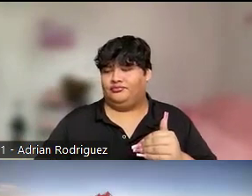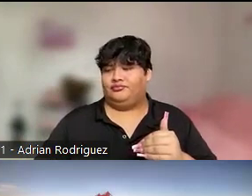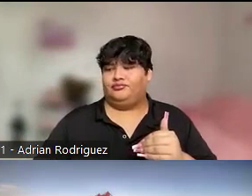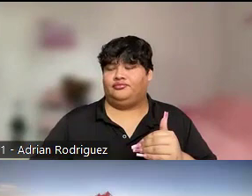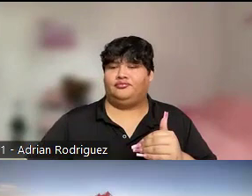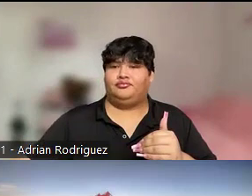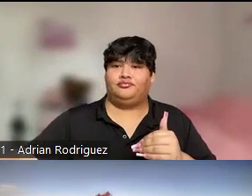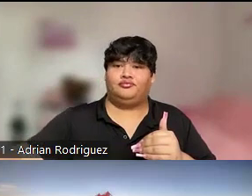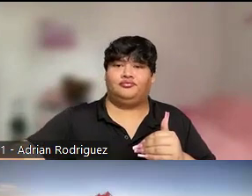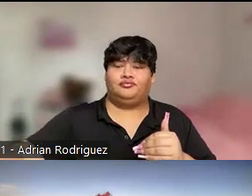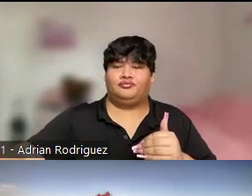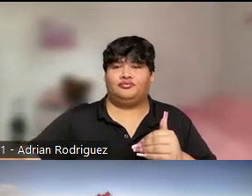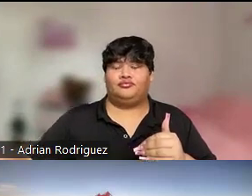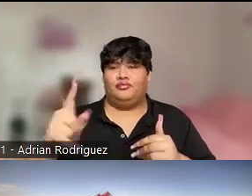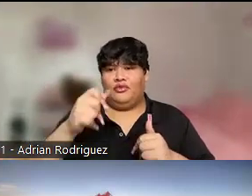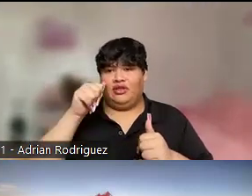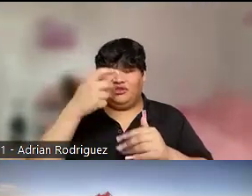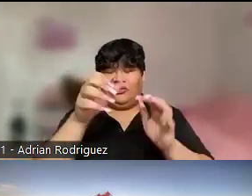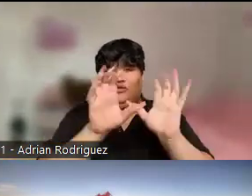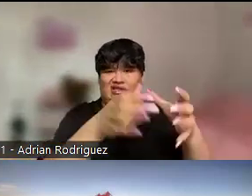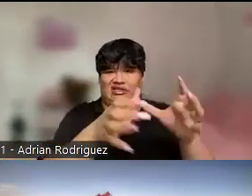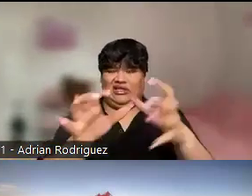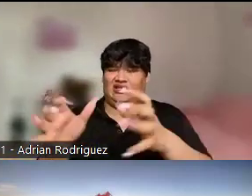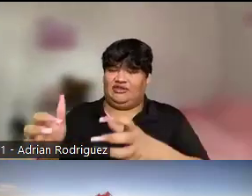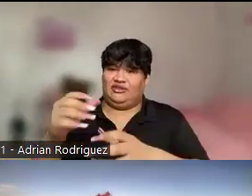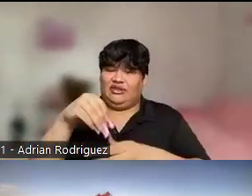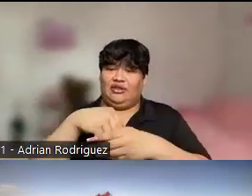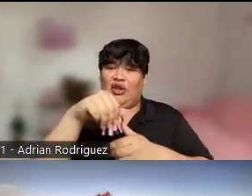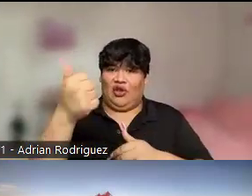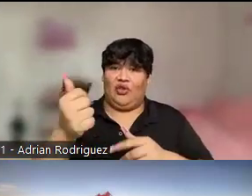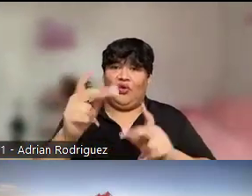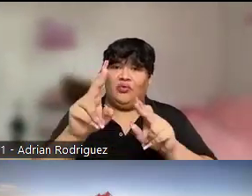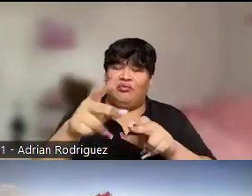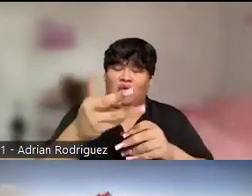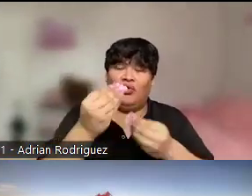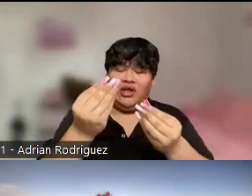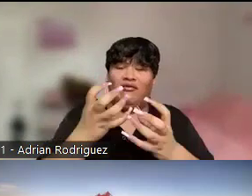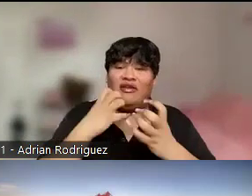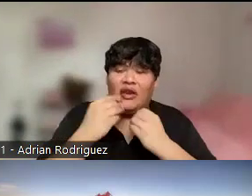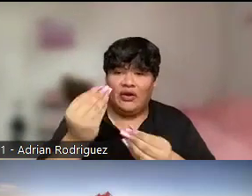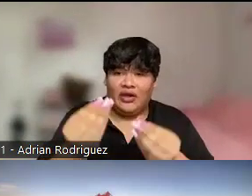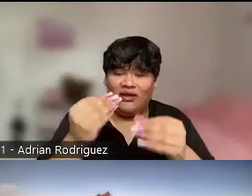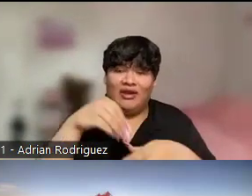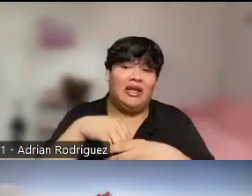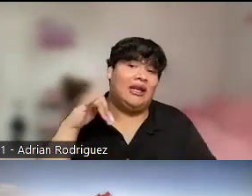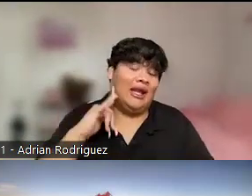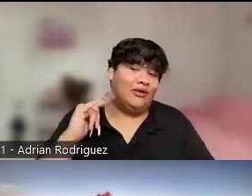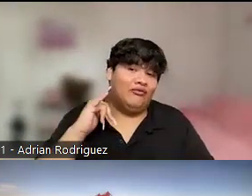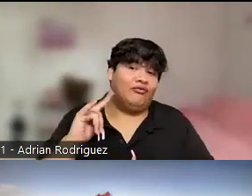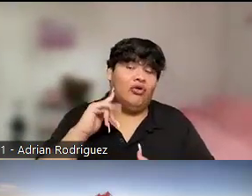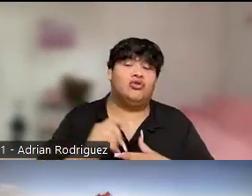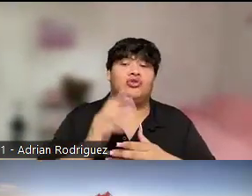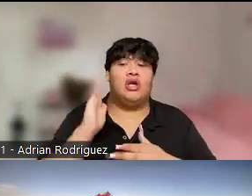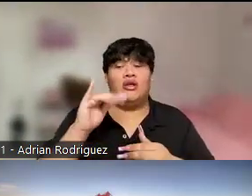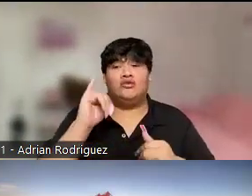California. And other sections of the report will also talk about caregiving among Californians, as well